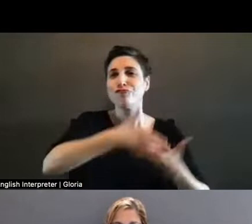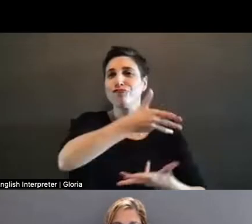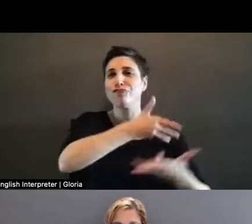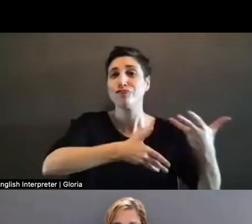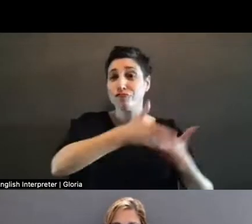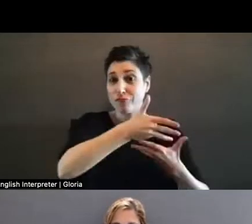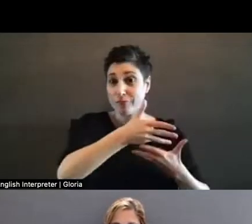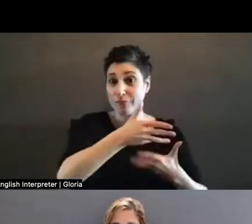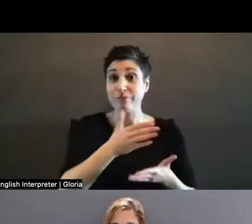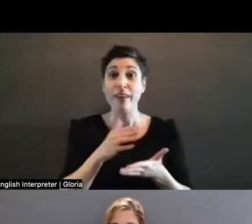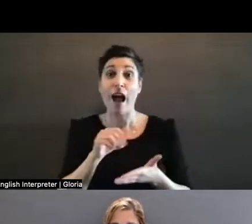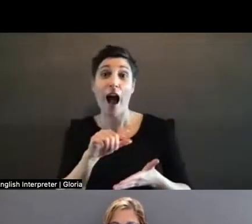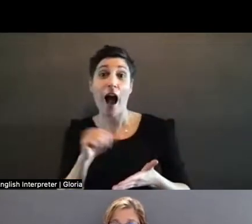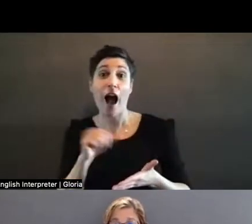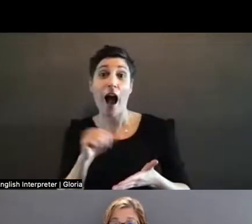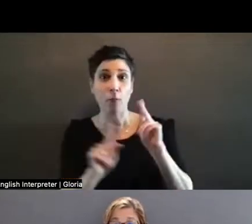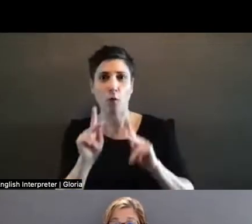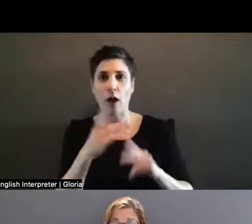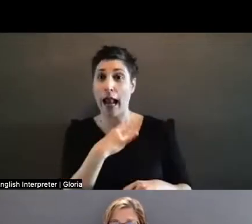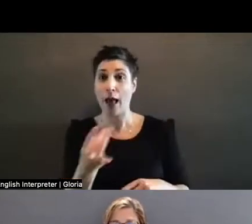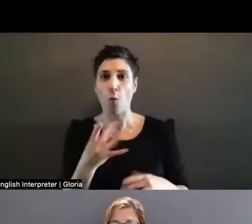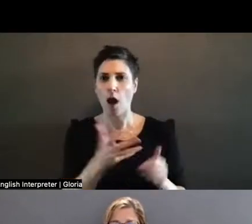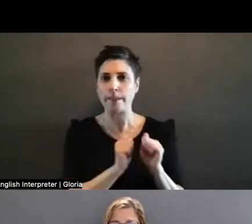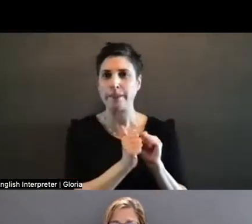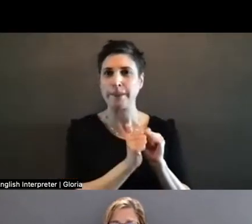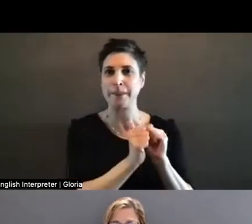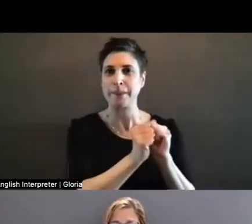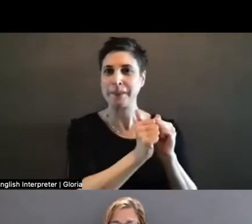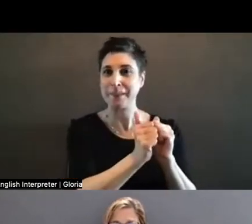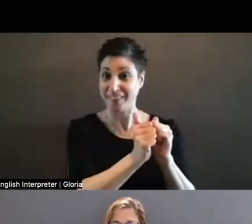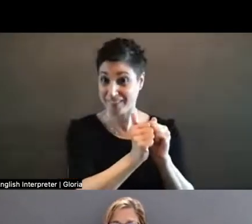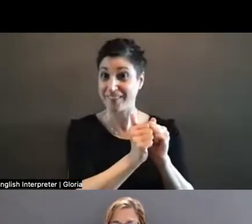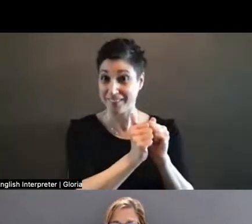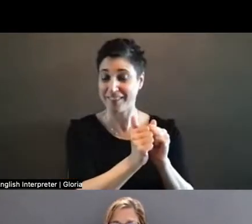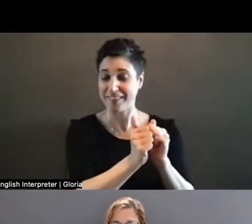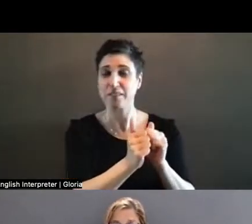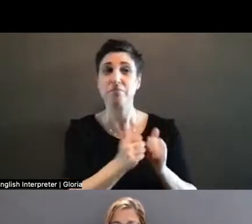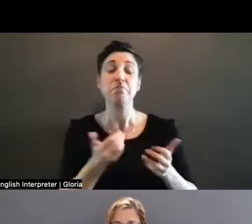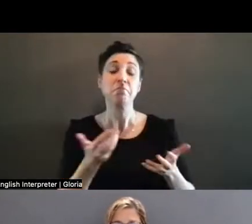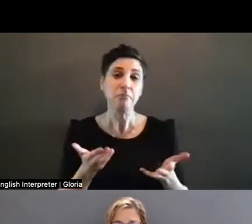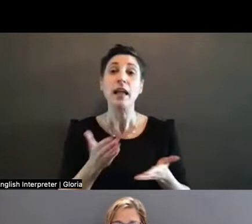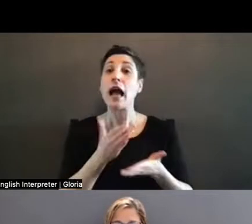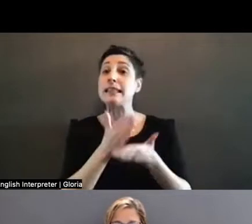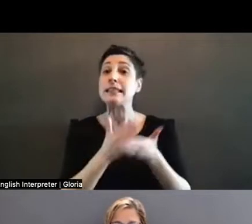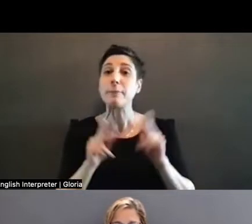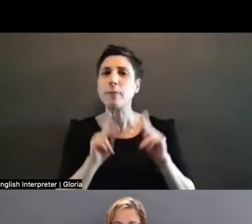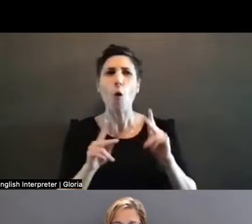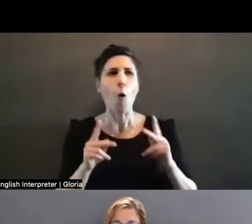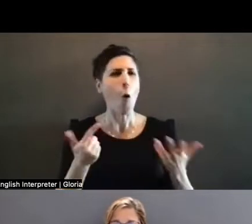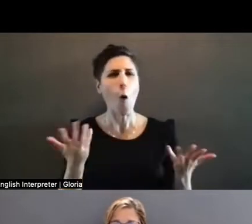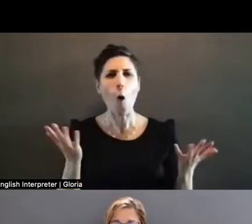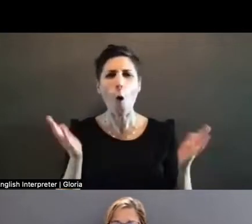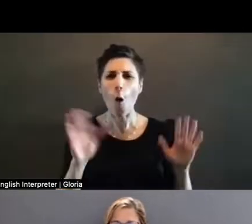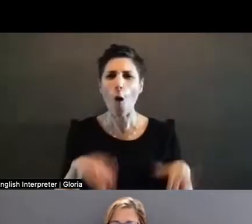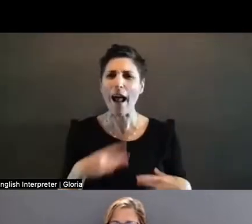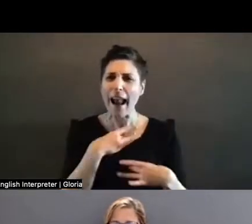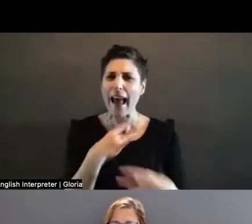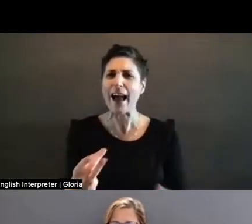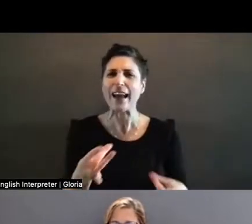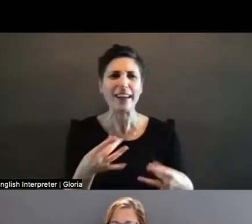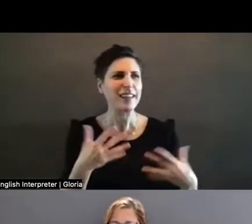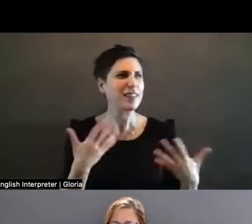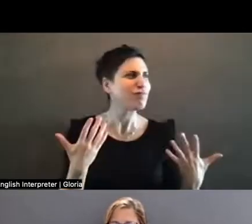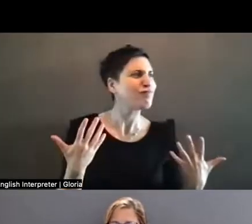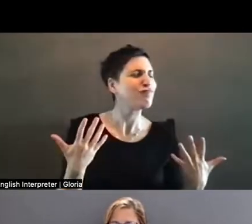like beating the competition. Some people are motivated by the open playing field, games that offer